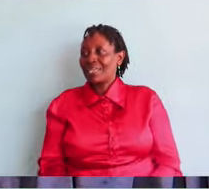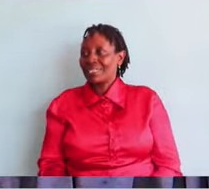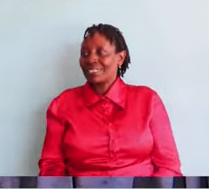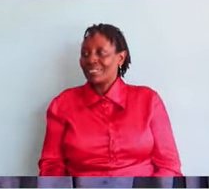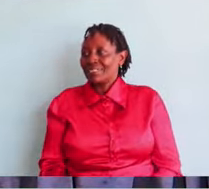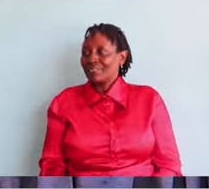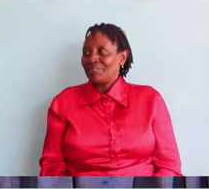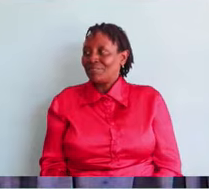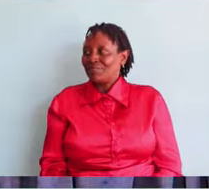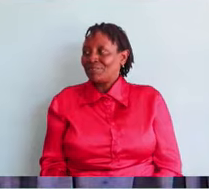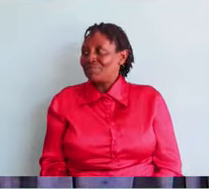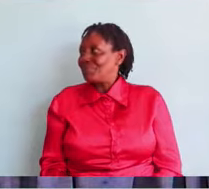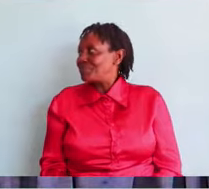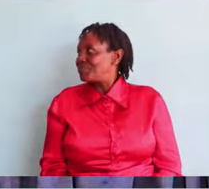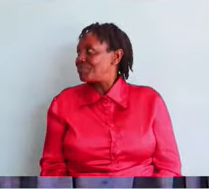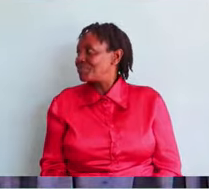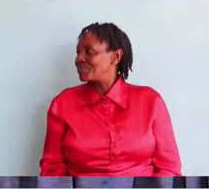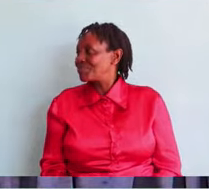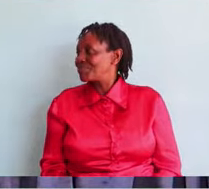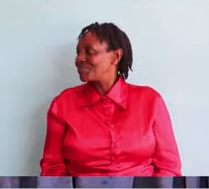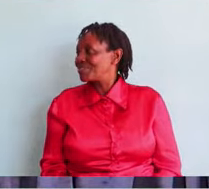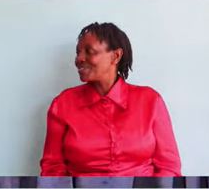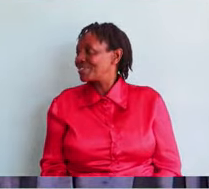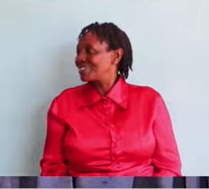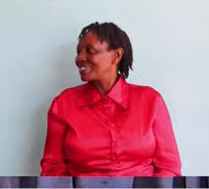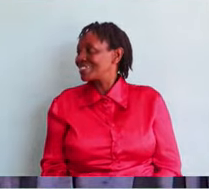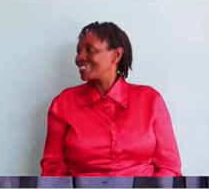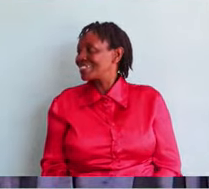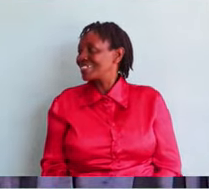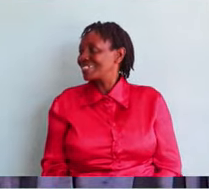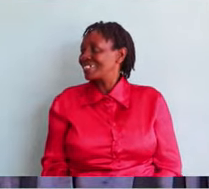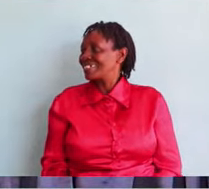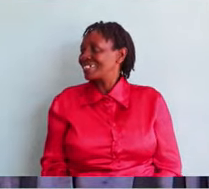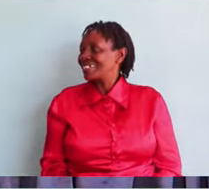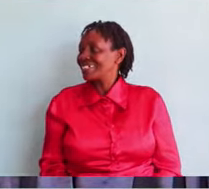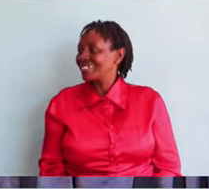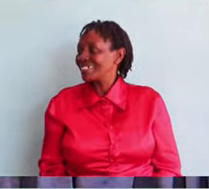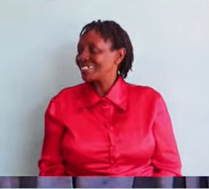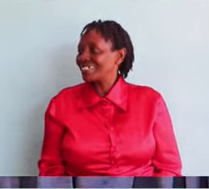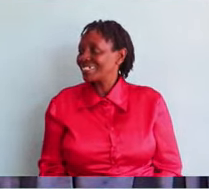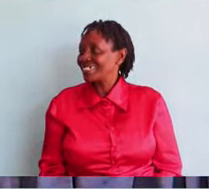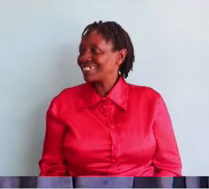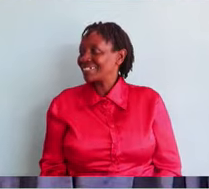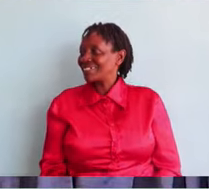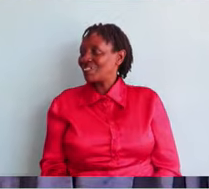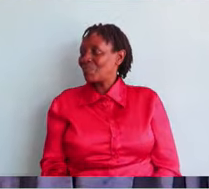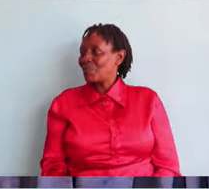Yes, Njambi, Nairobi Baptist, we see you. Welcome. No, one of us, we praise the Lord for that.